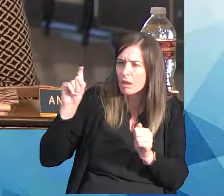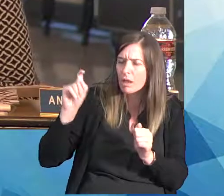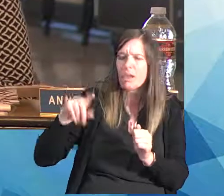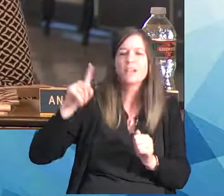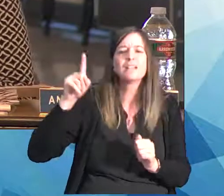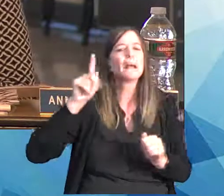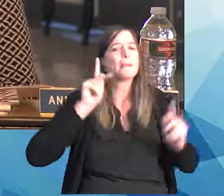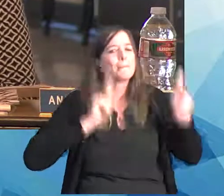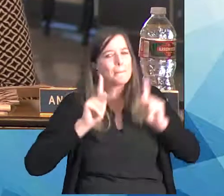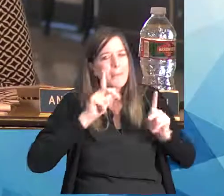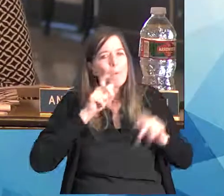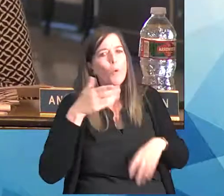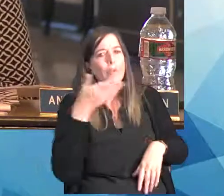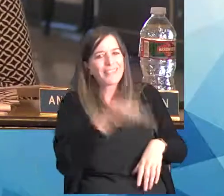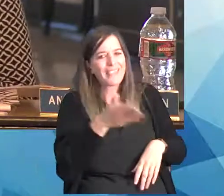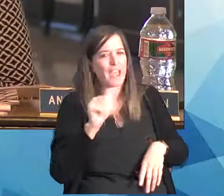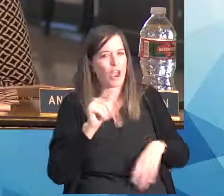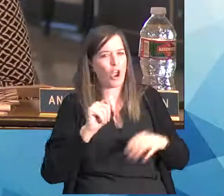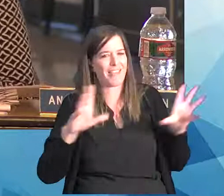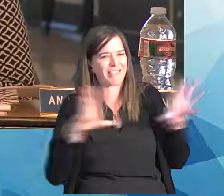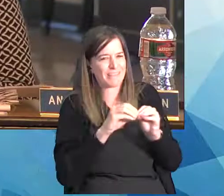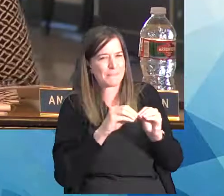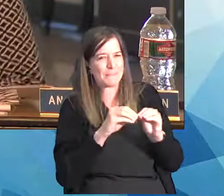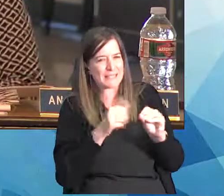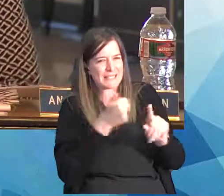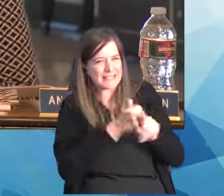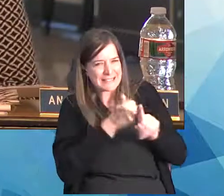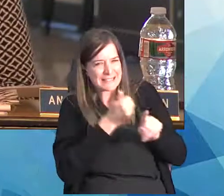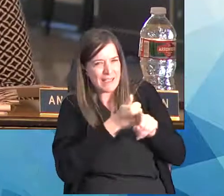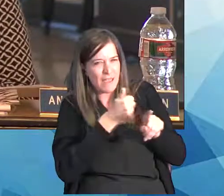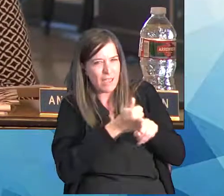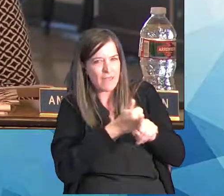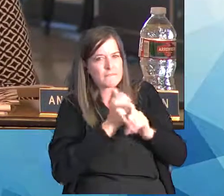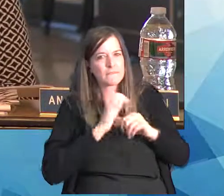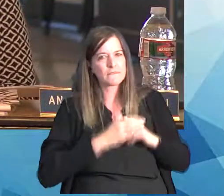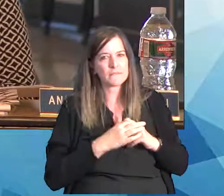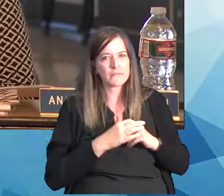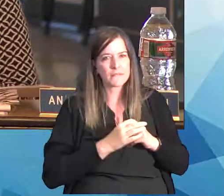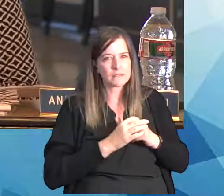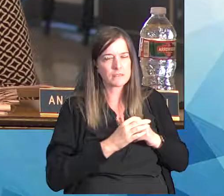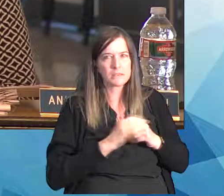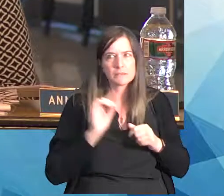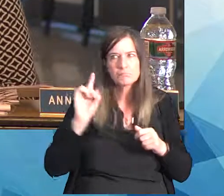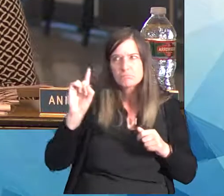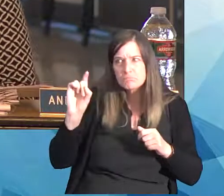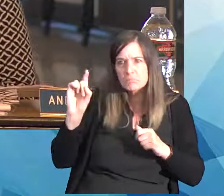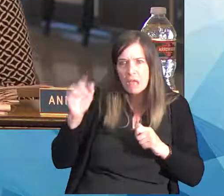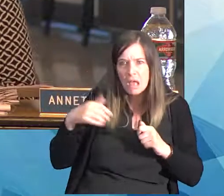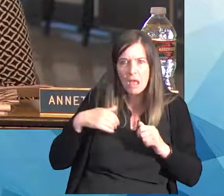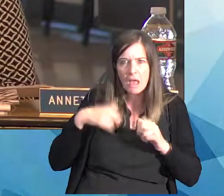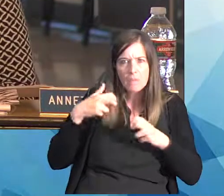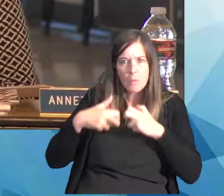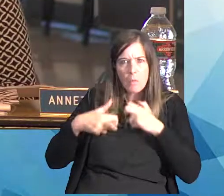meeting itself. Okay. Is there an issue with board docs?